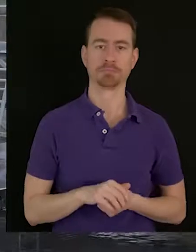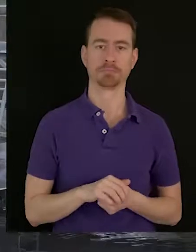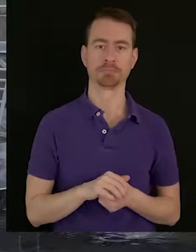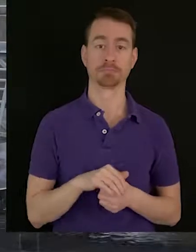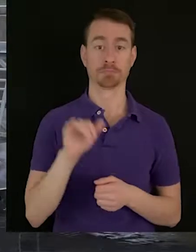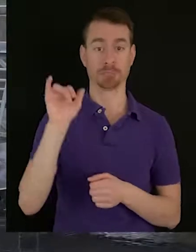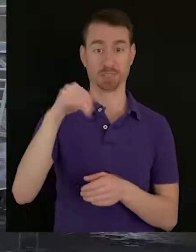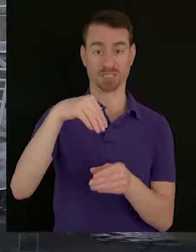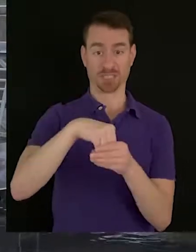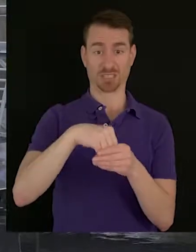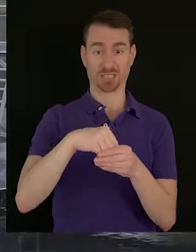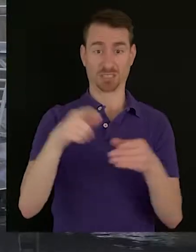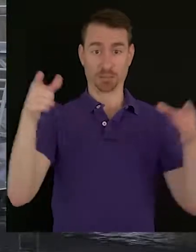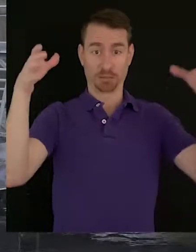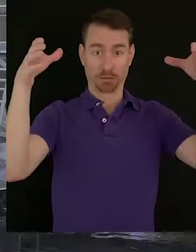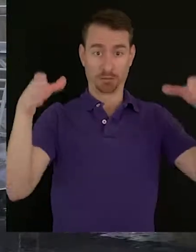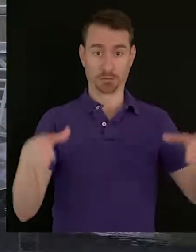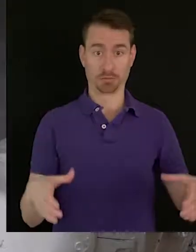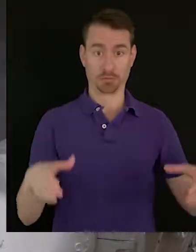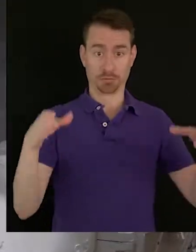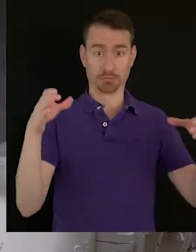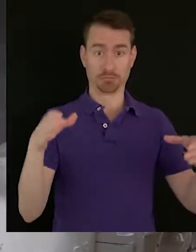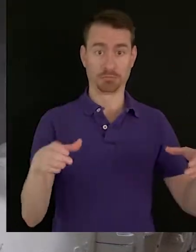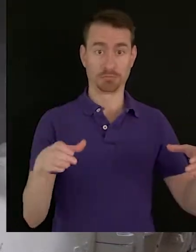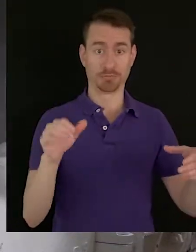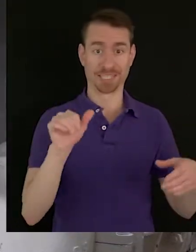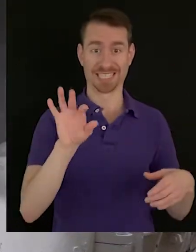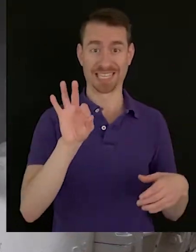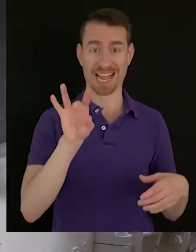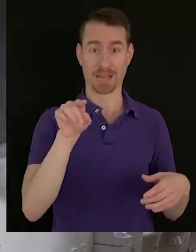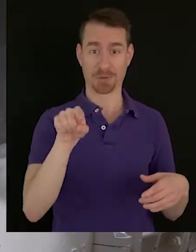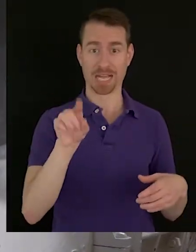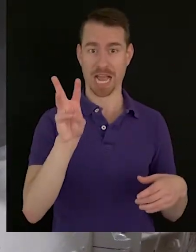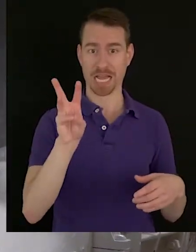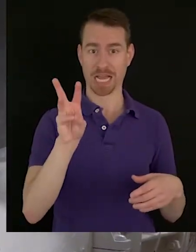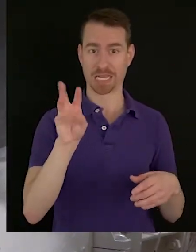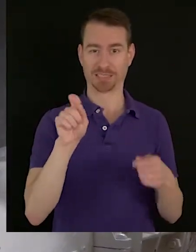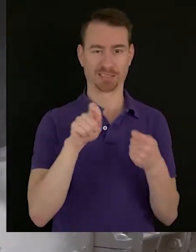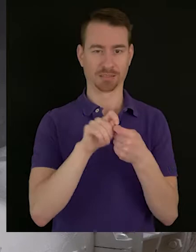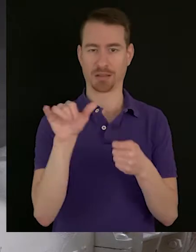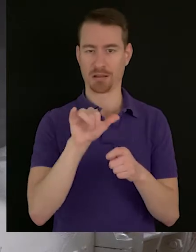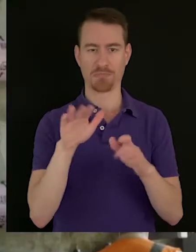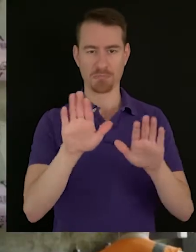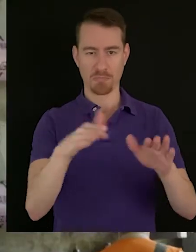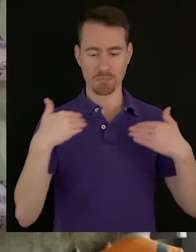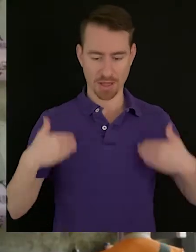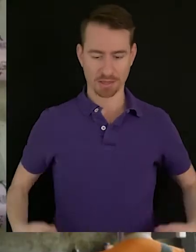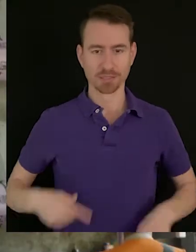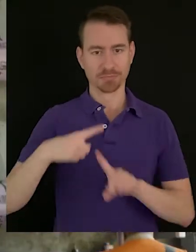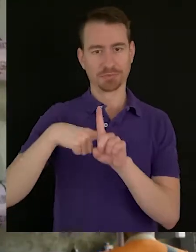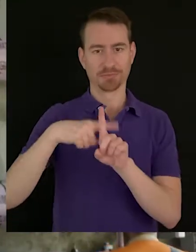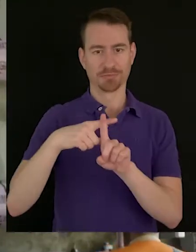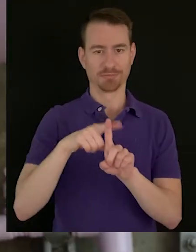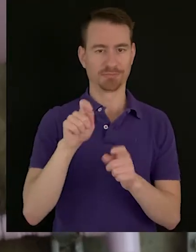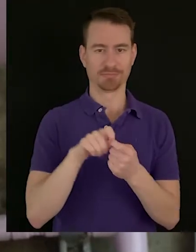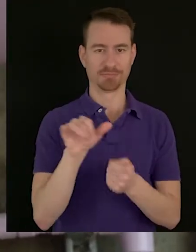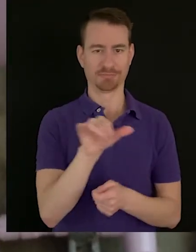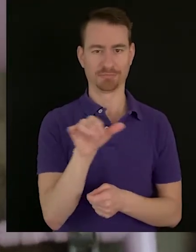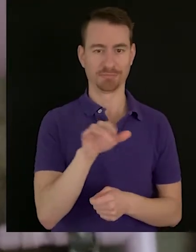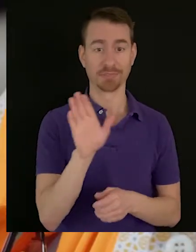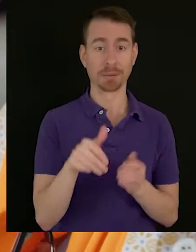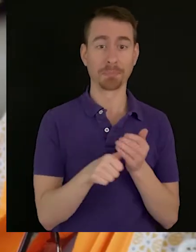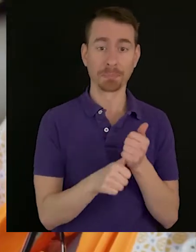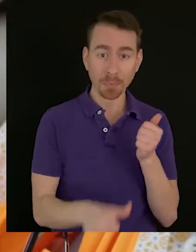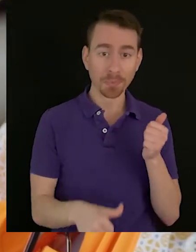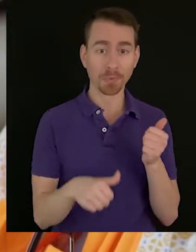and businesses throughout our system of pipes and treatment plants every single day. King County Wastewater Treatment